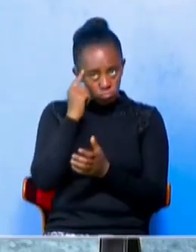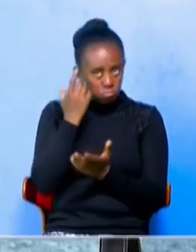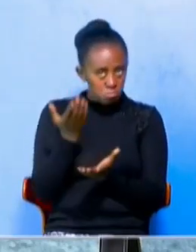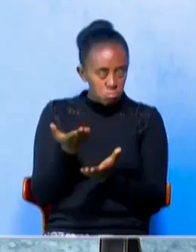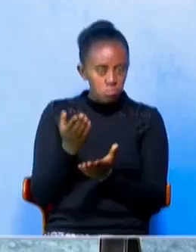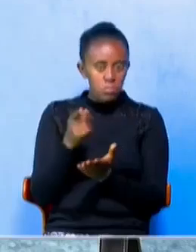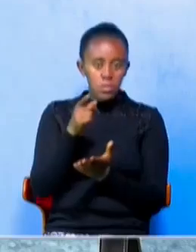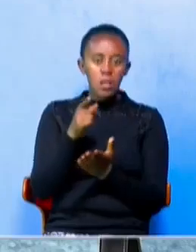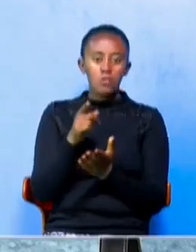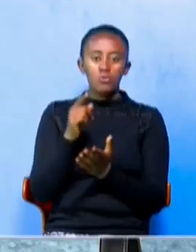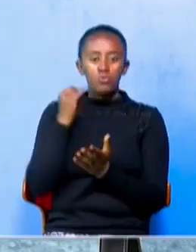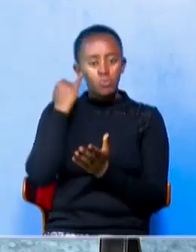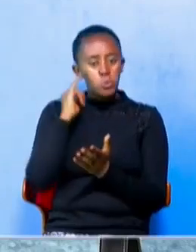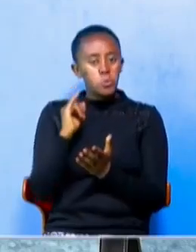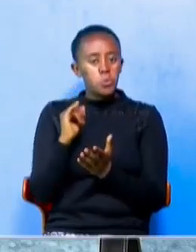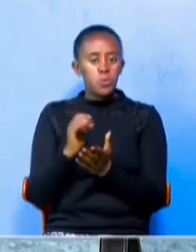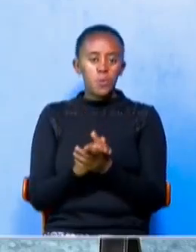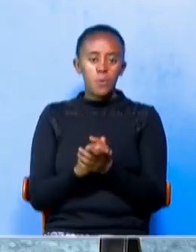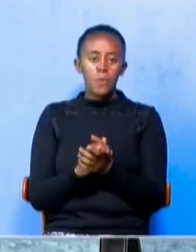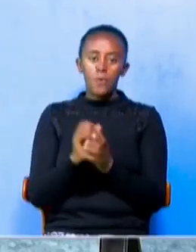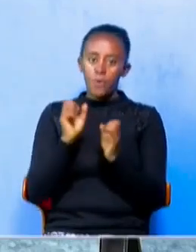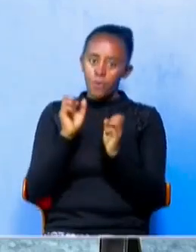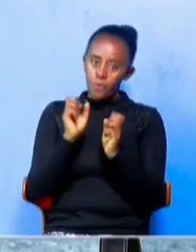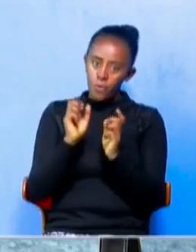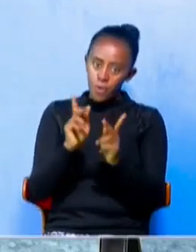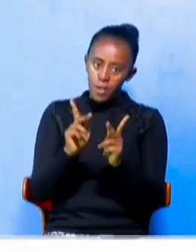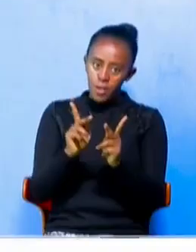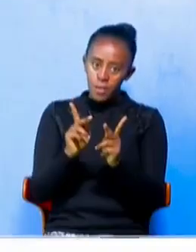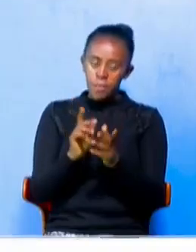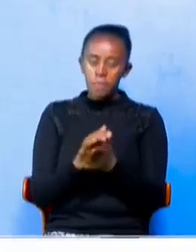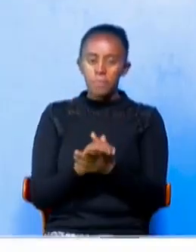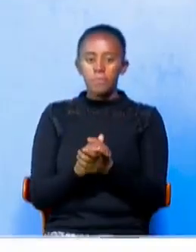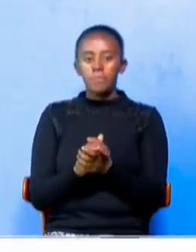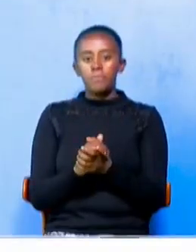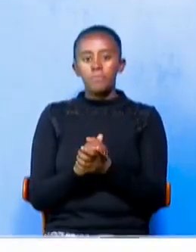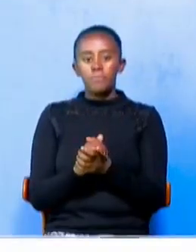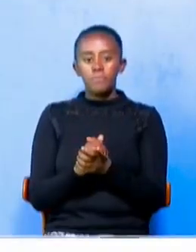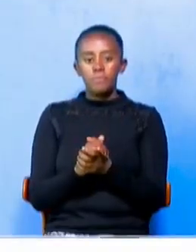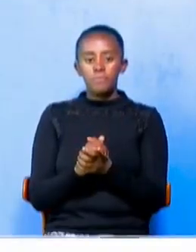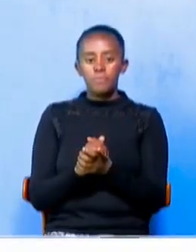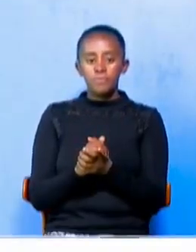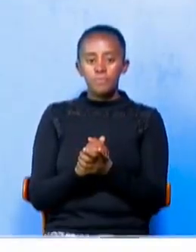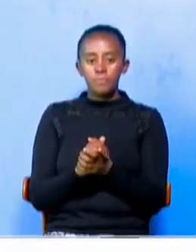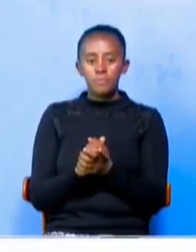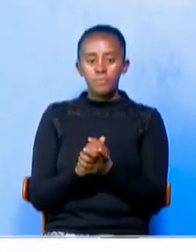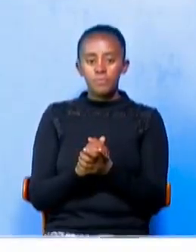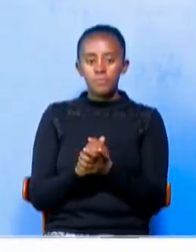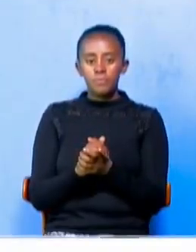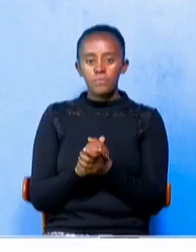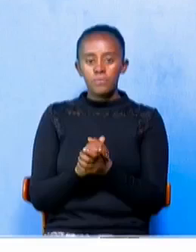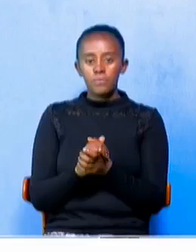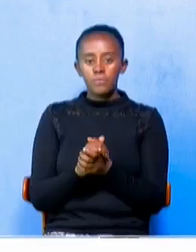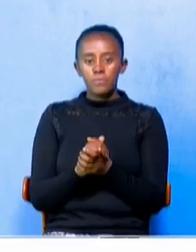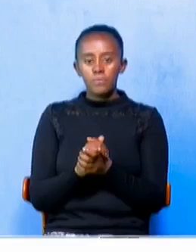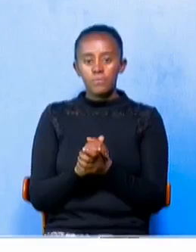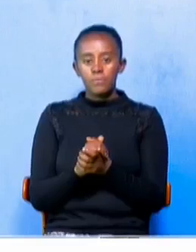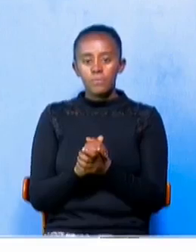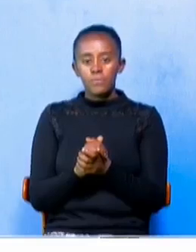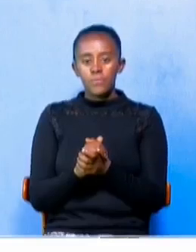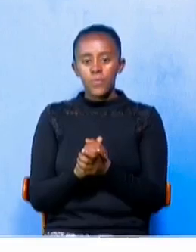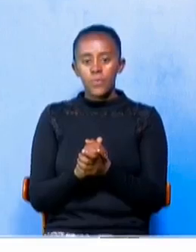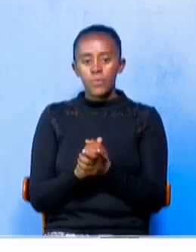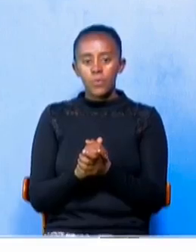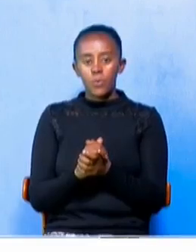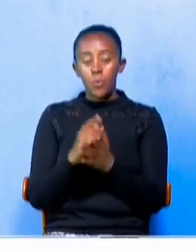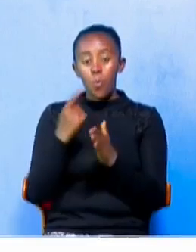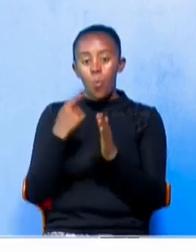that issue. Okay. What is